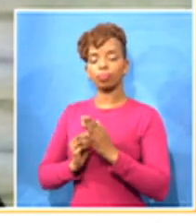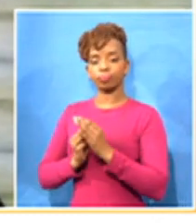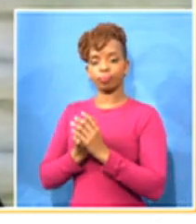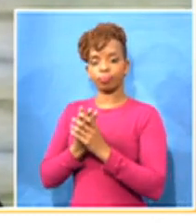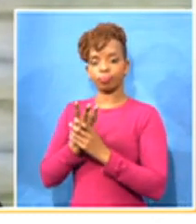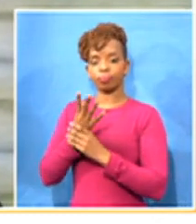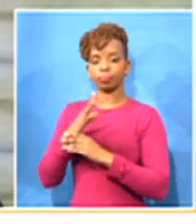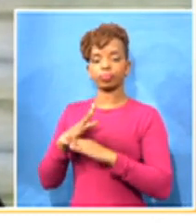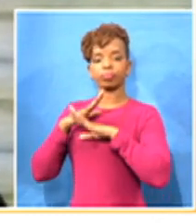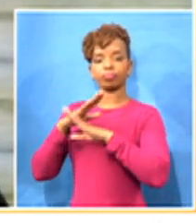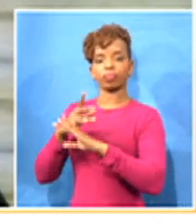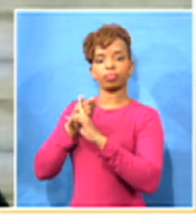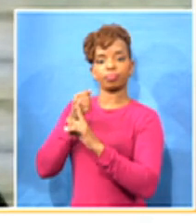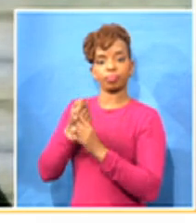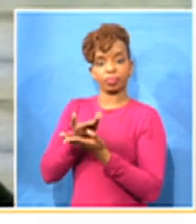diseases?